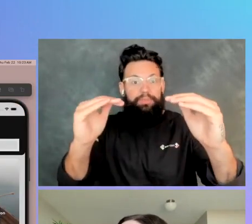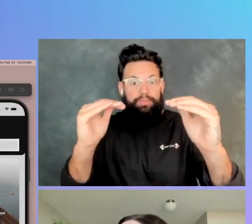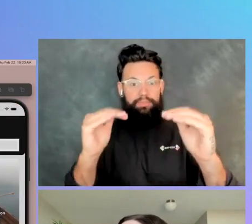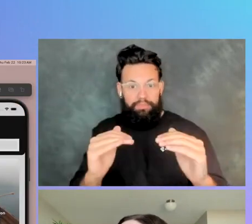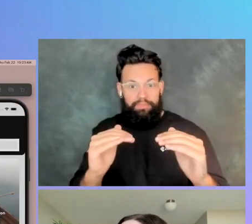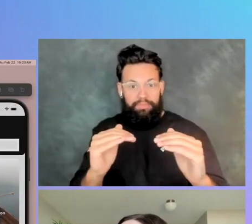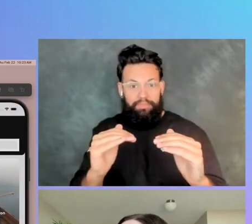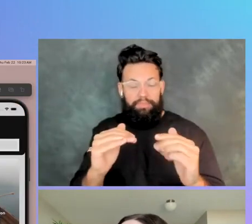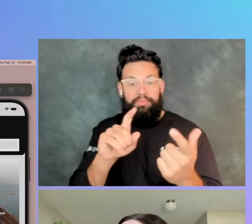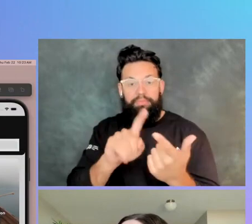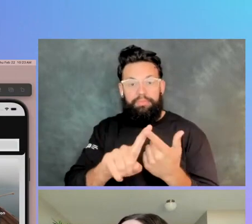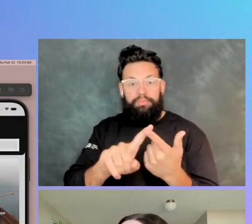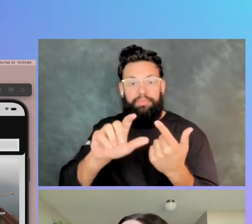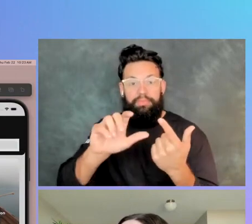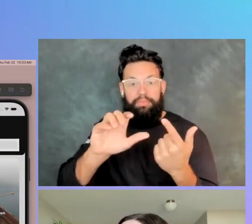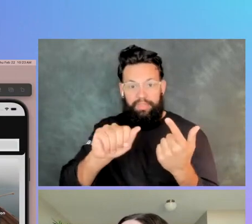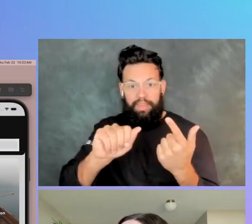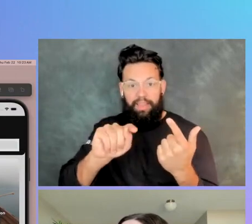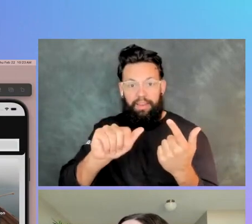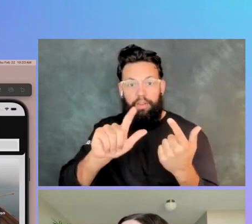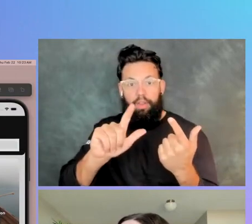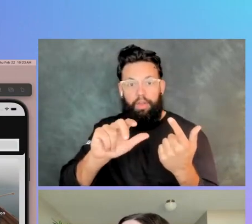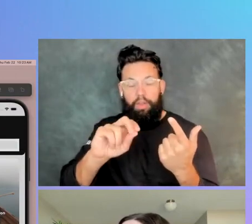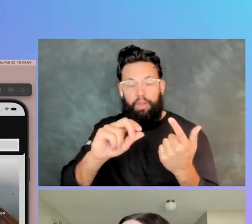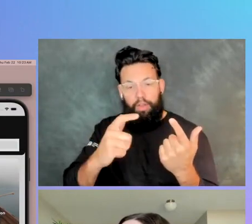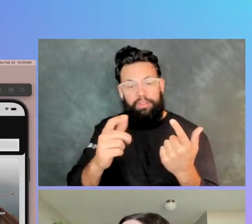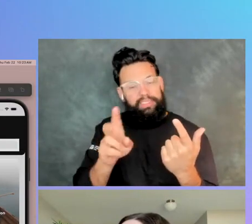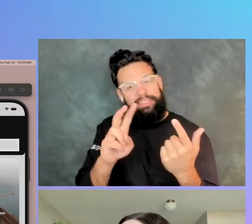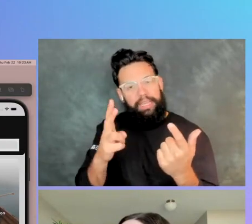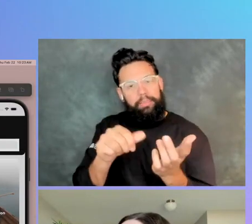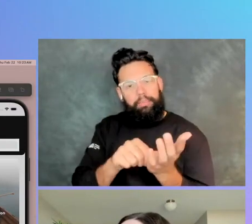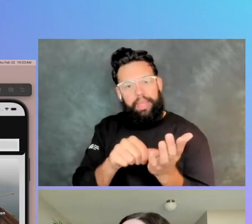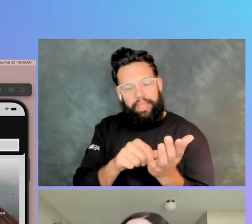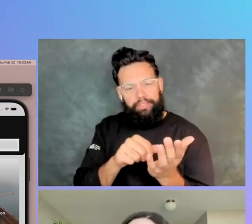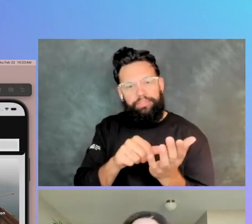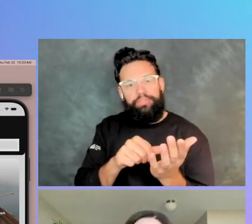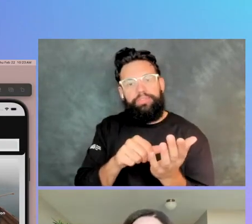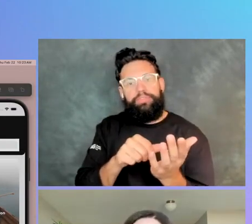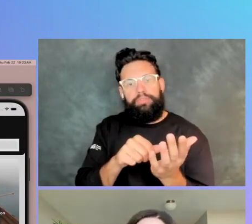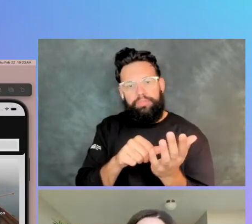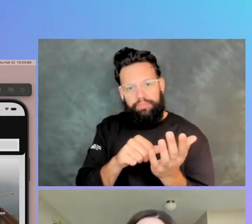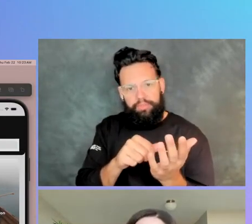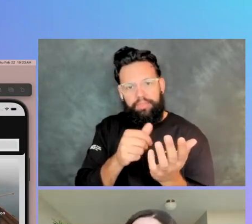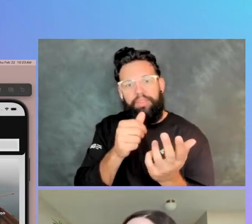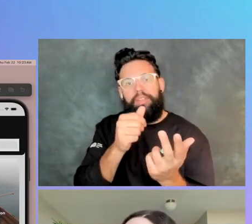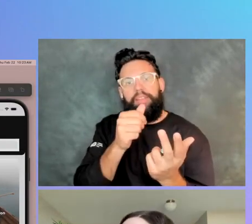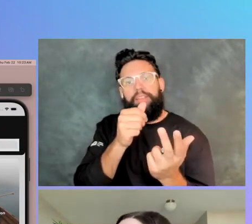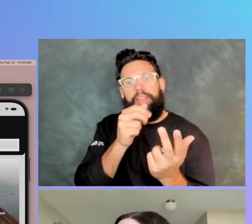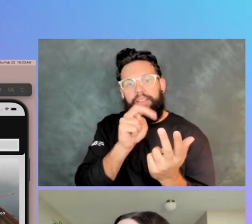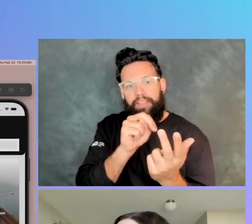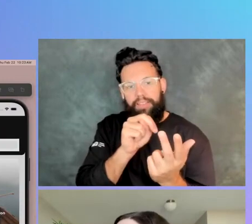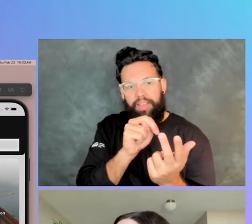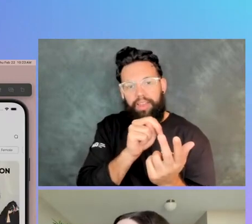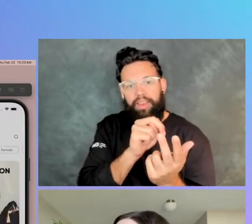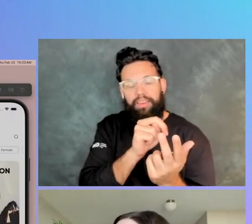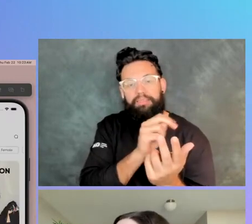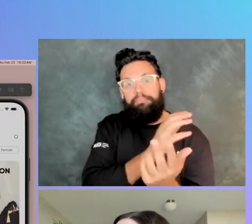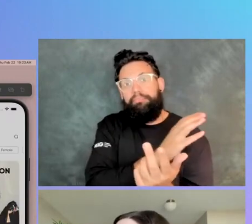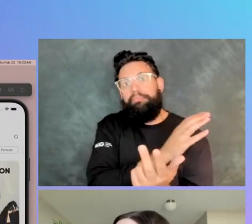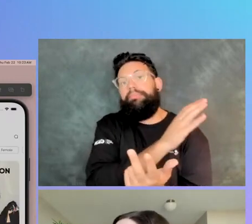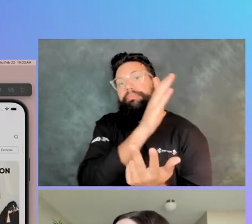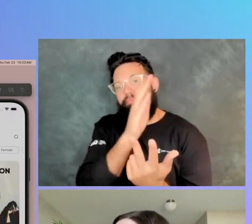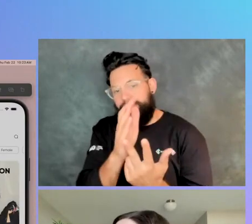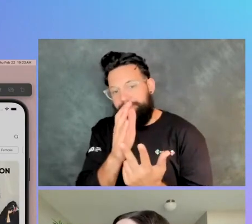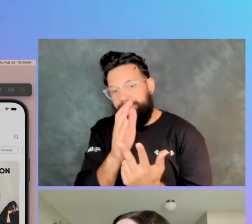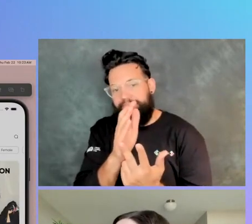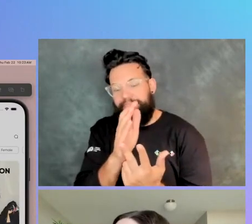here. And then we'll see it actually navigate. It's going to issue a tap on this catalog button at the bottom and navigate to that screen and then run a test there as